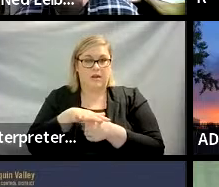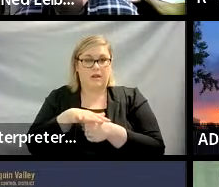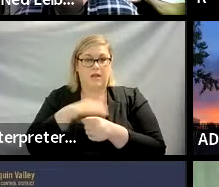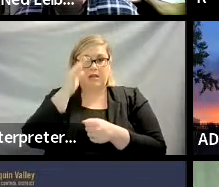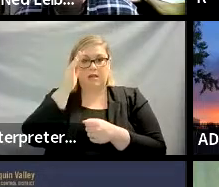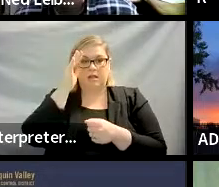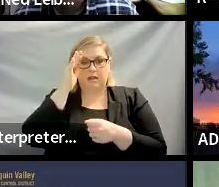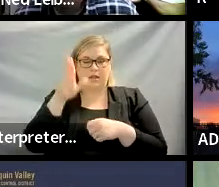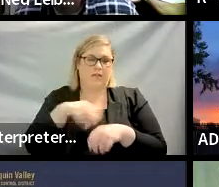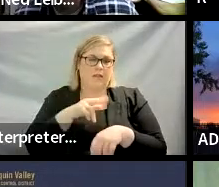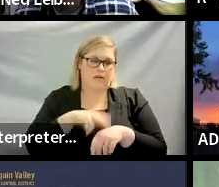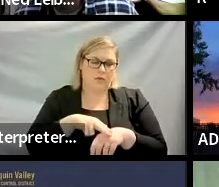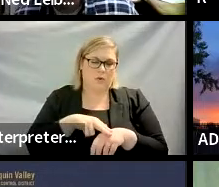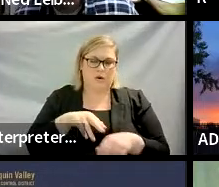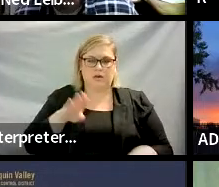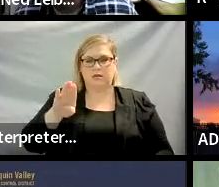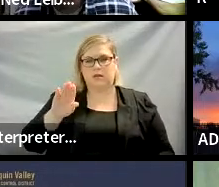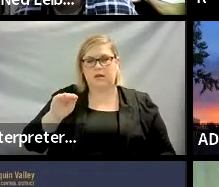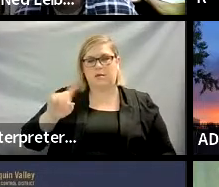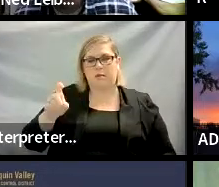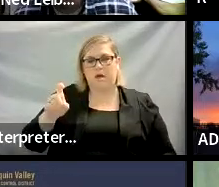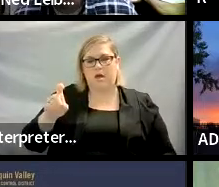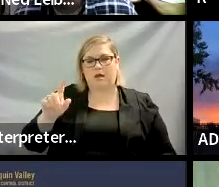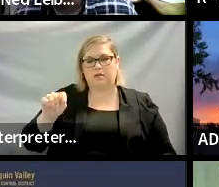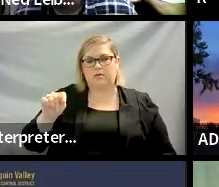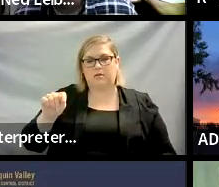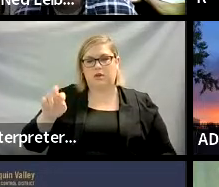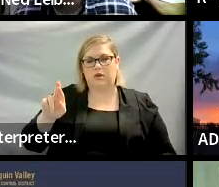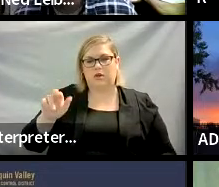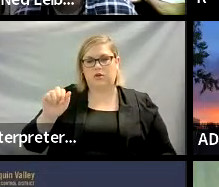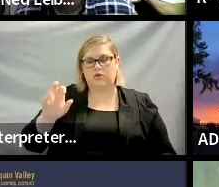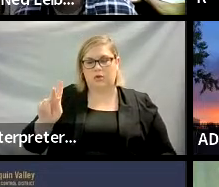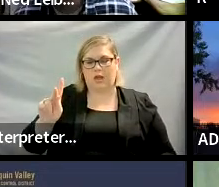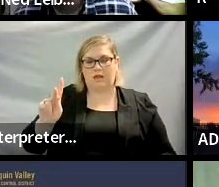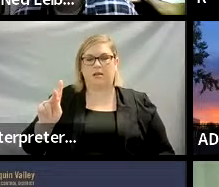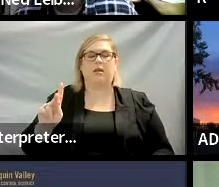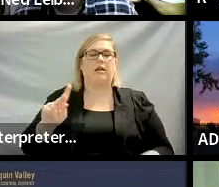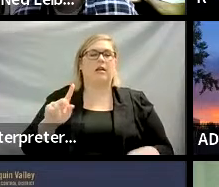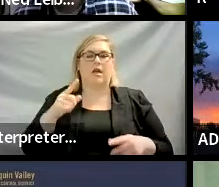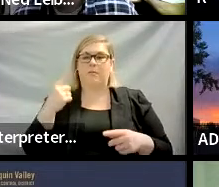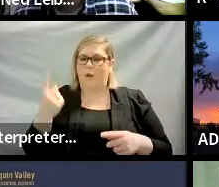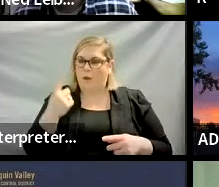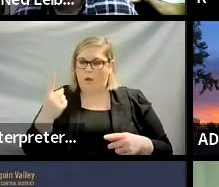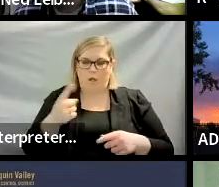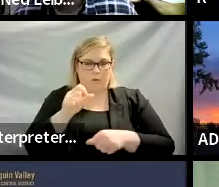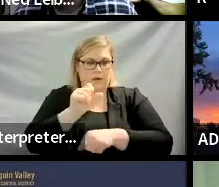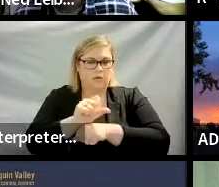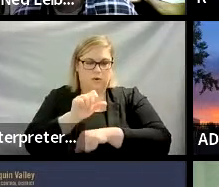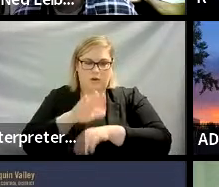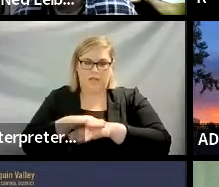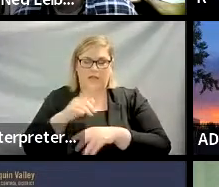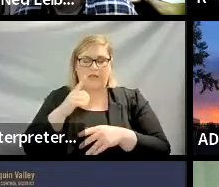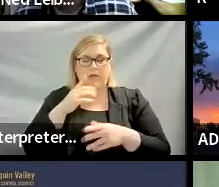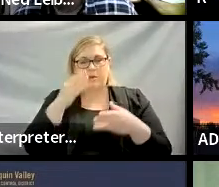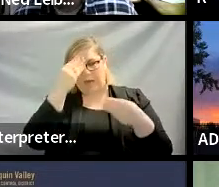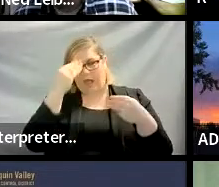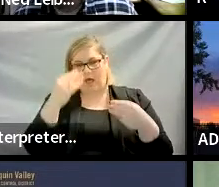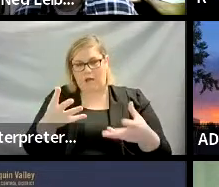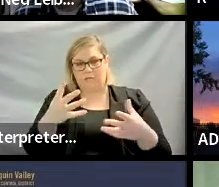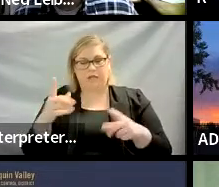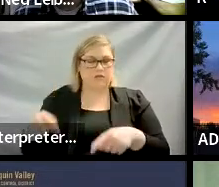And of course, box track is one I'm definitely working on all the time. So those are my updates so